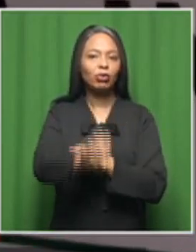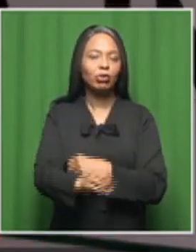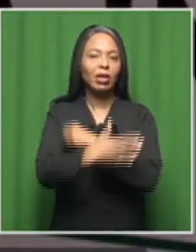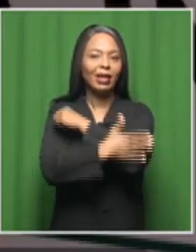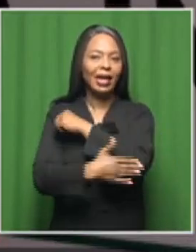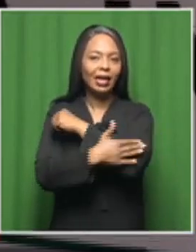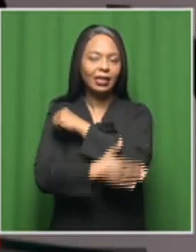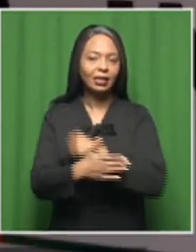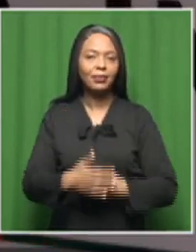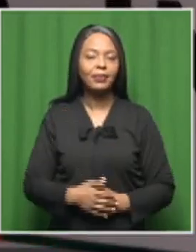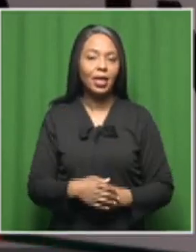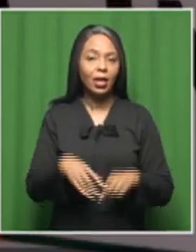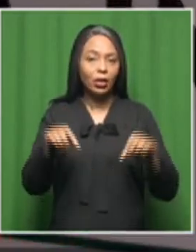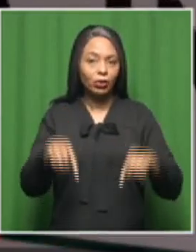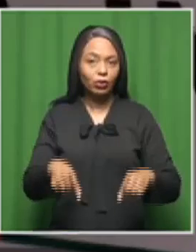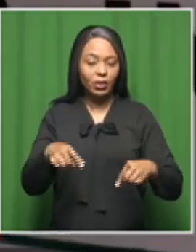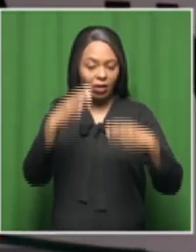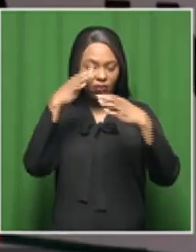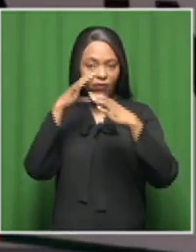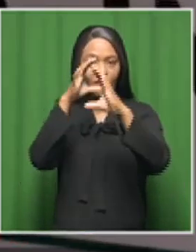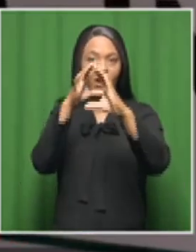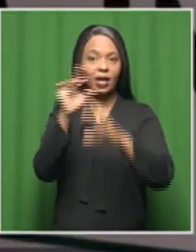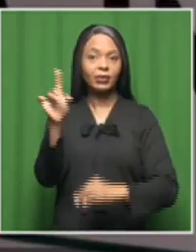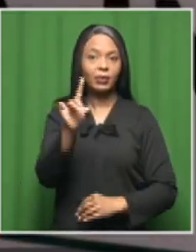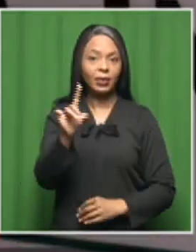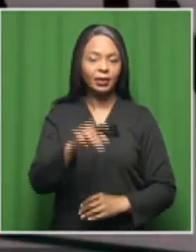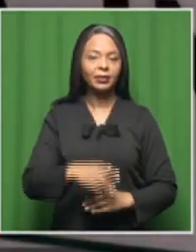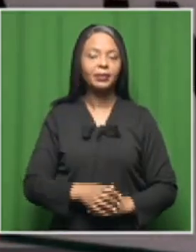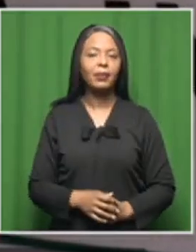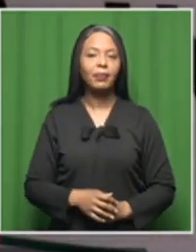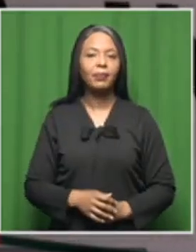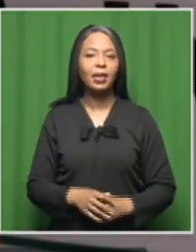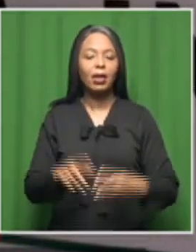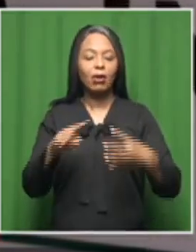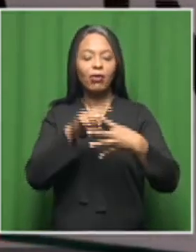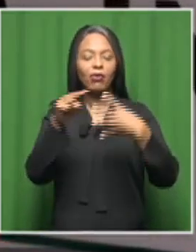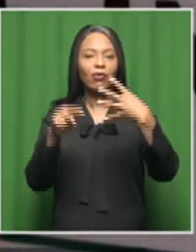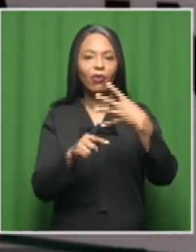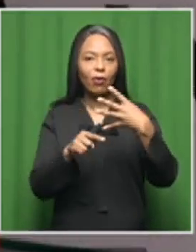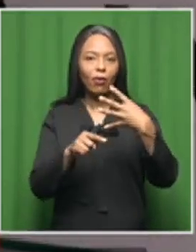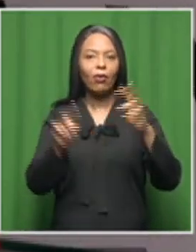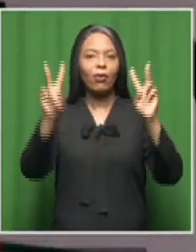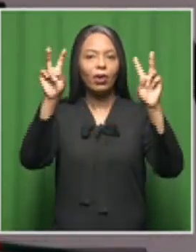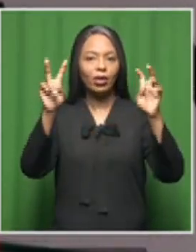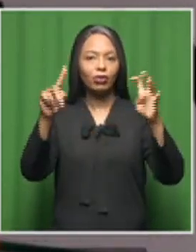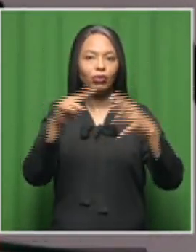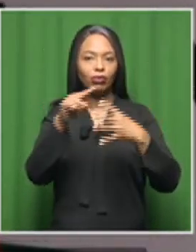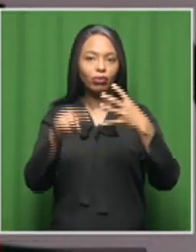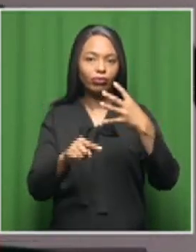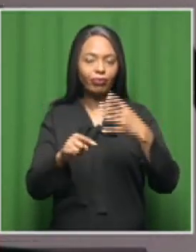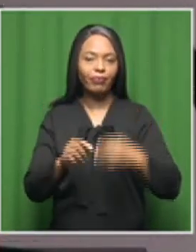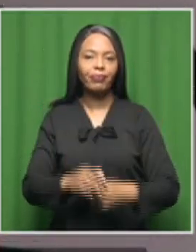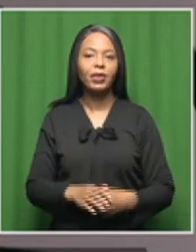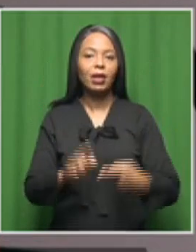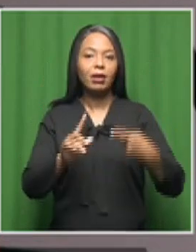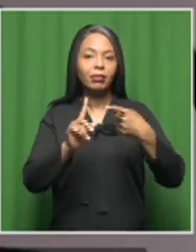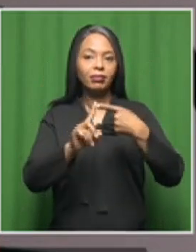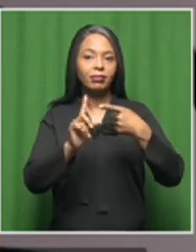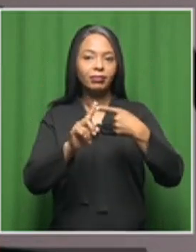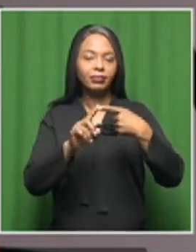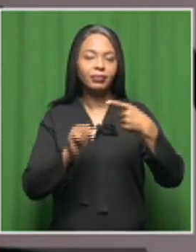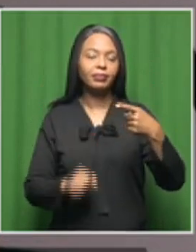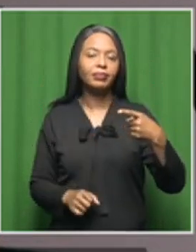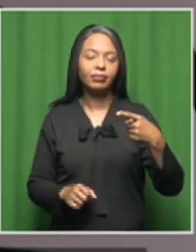today, we're going to focus on four main issues. One is